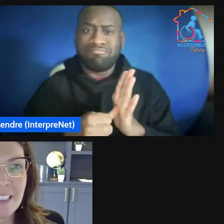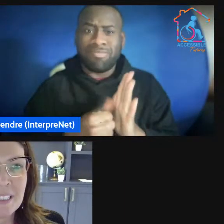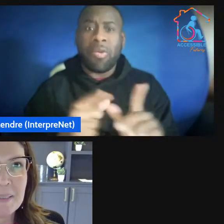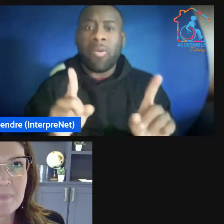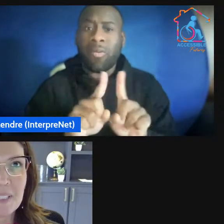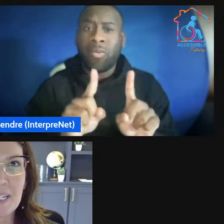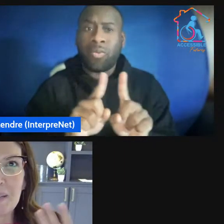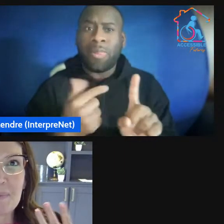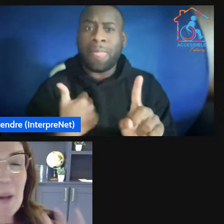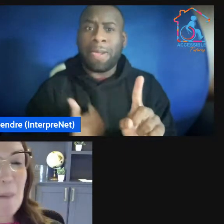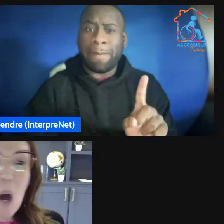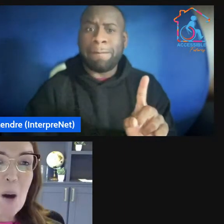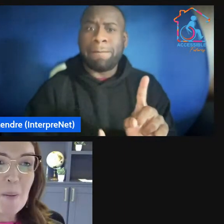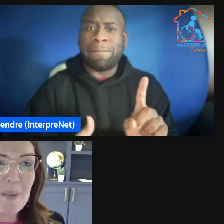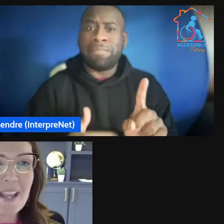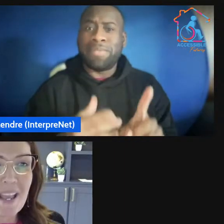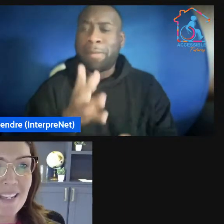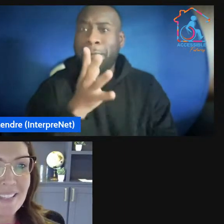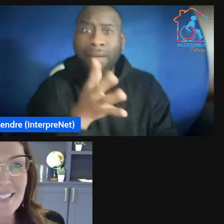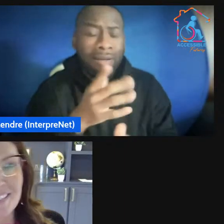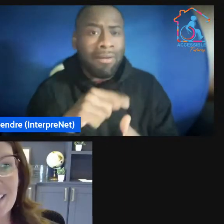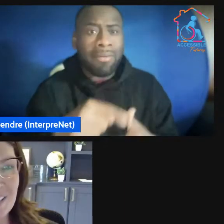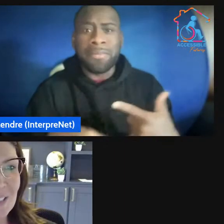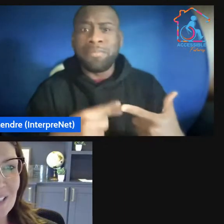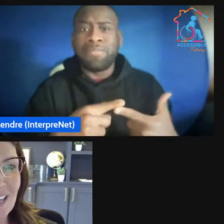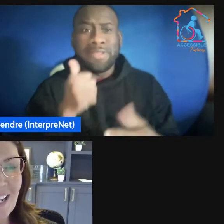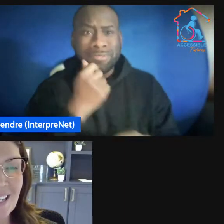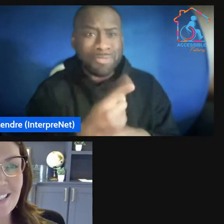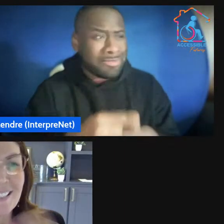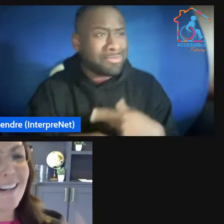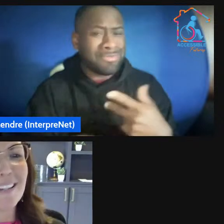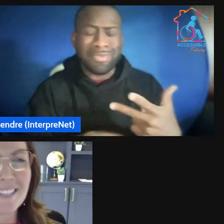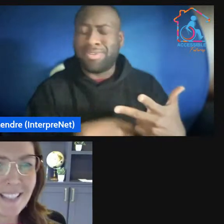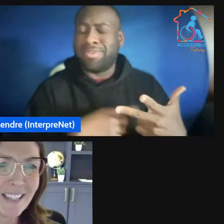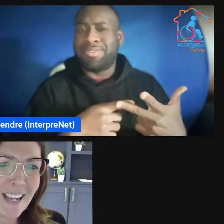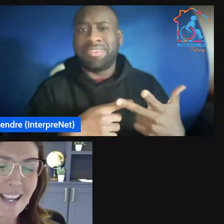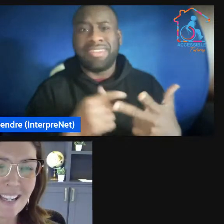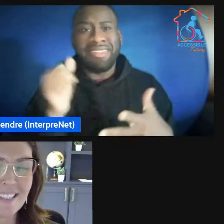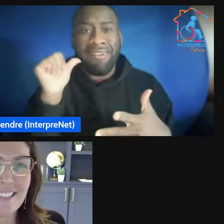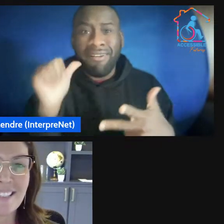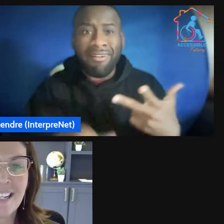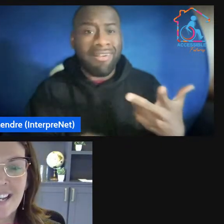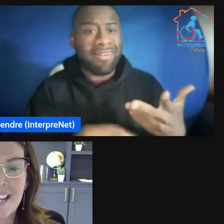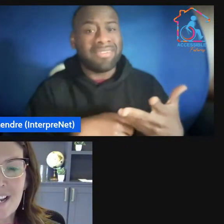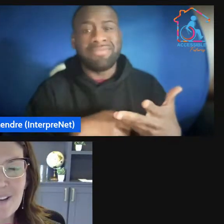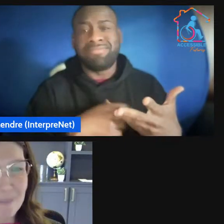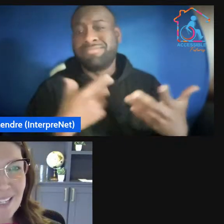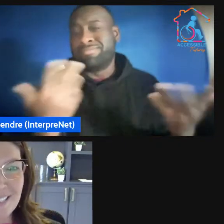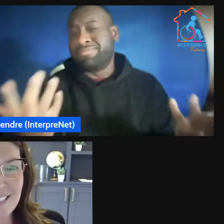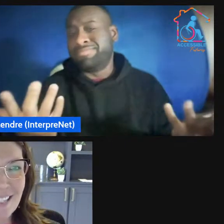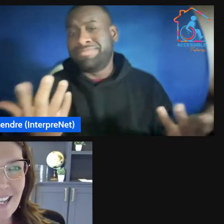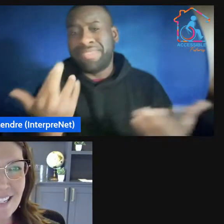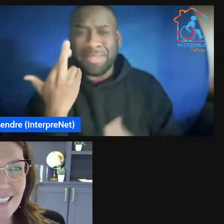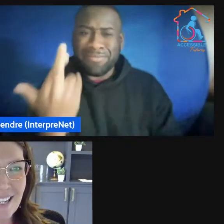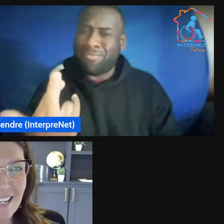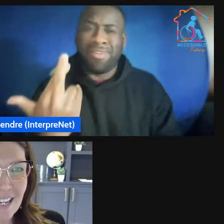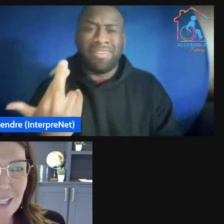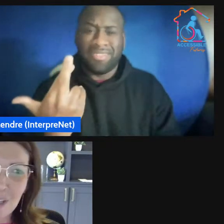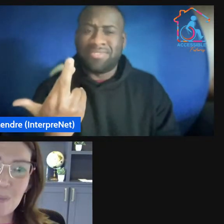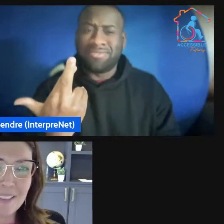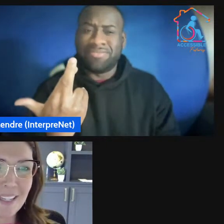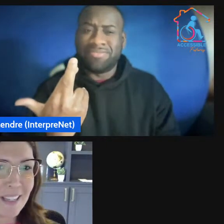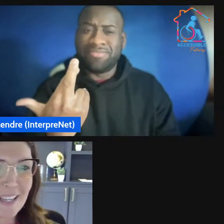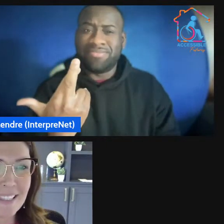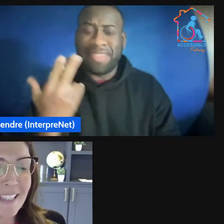also a mom and a sister and an auntie and a friend and